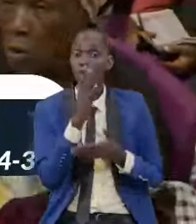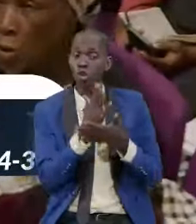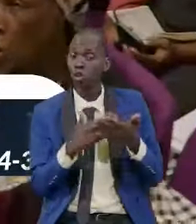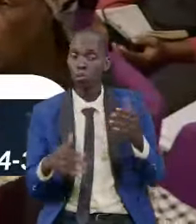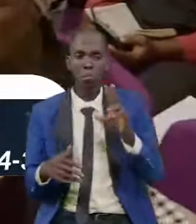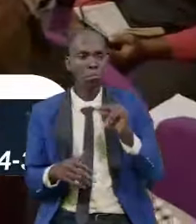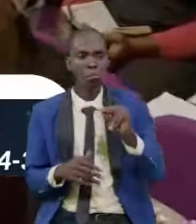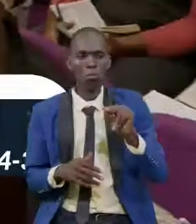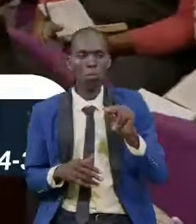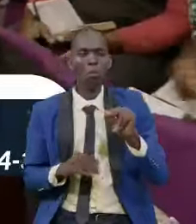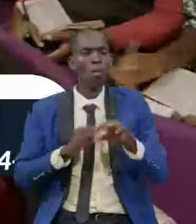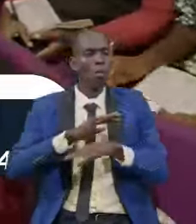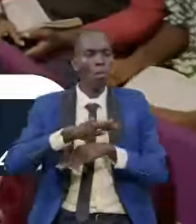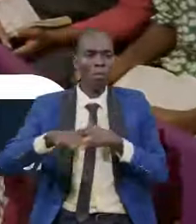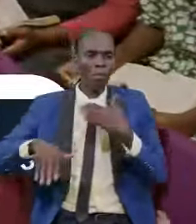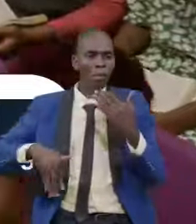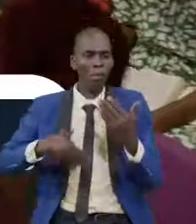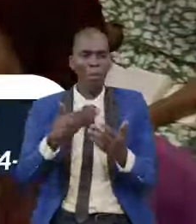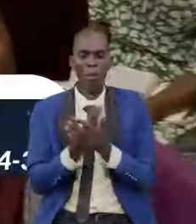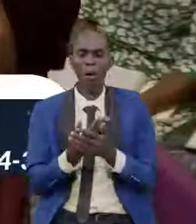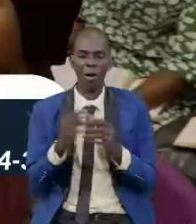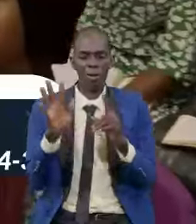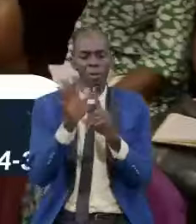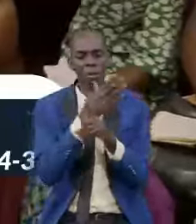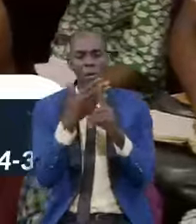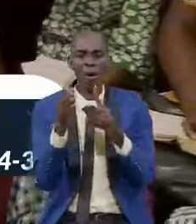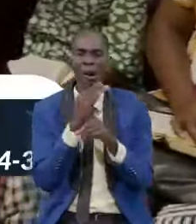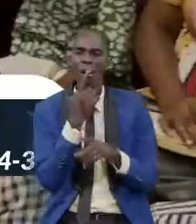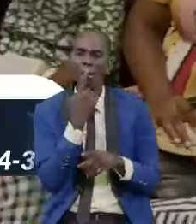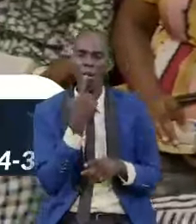all flattering lips. You know,